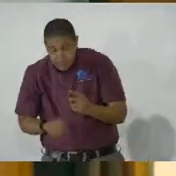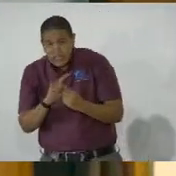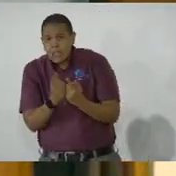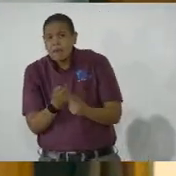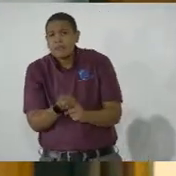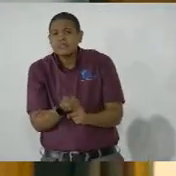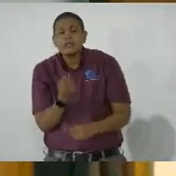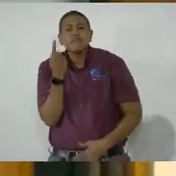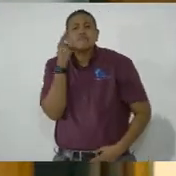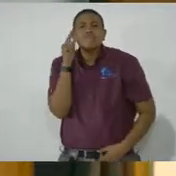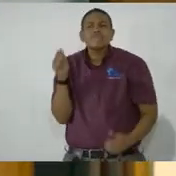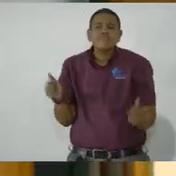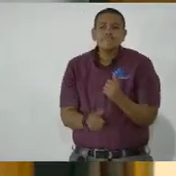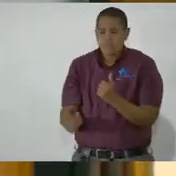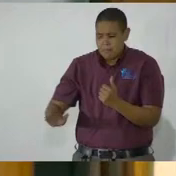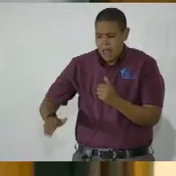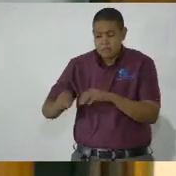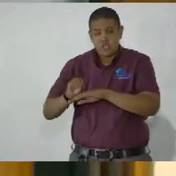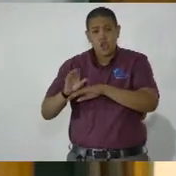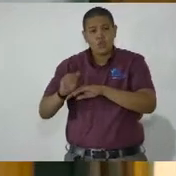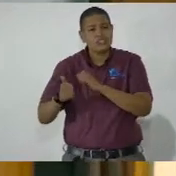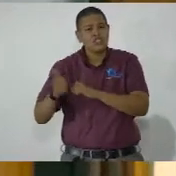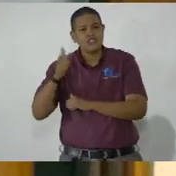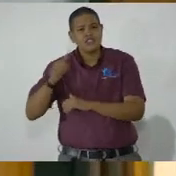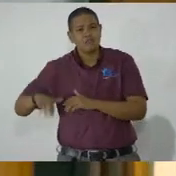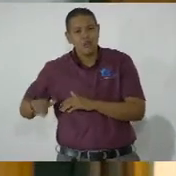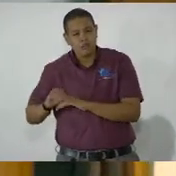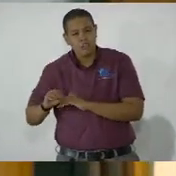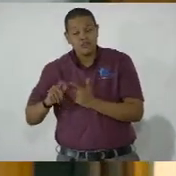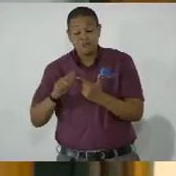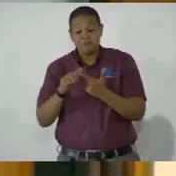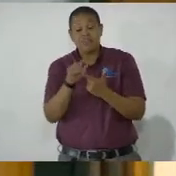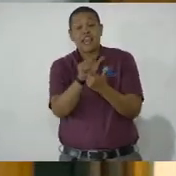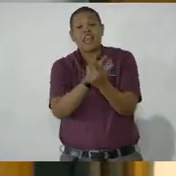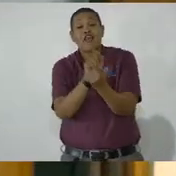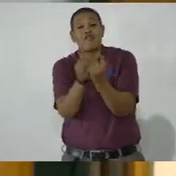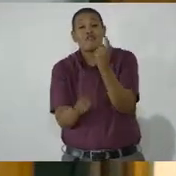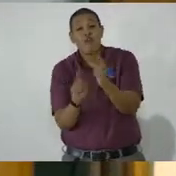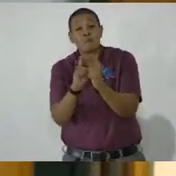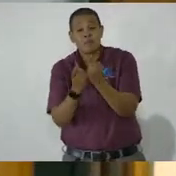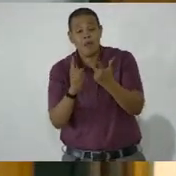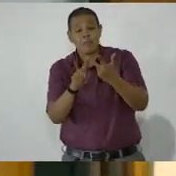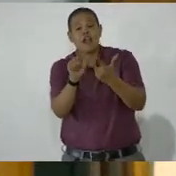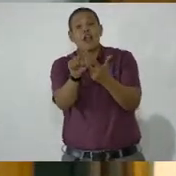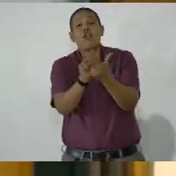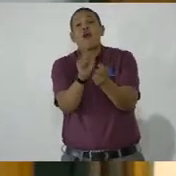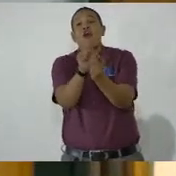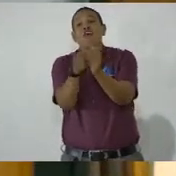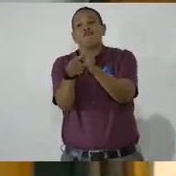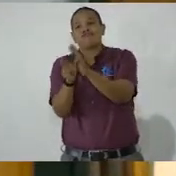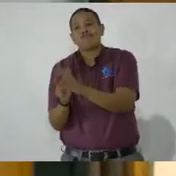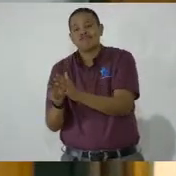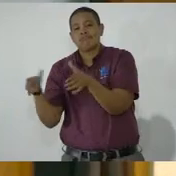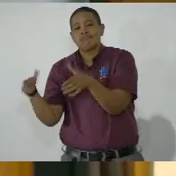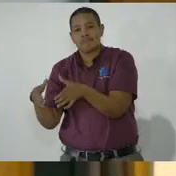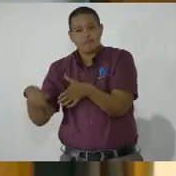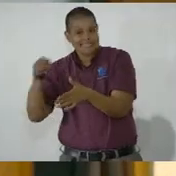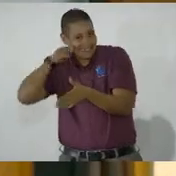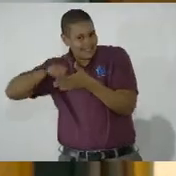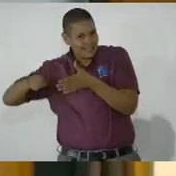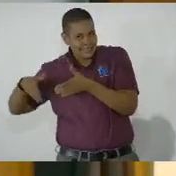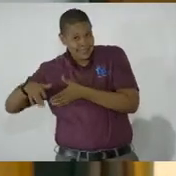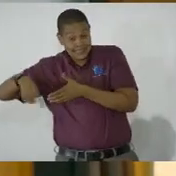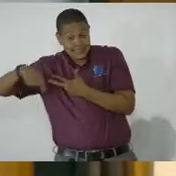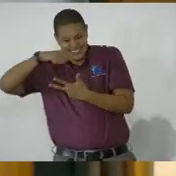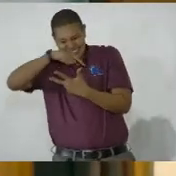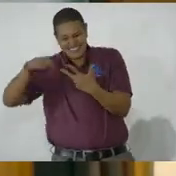the Office of the Parliamentary Council, the Legal Reform Department, and the Law Revision Secretariat. I think also